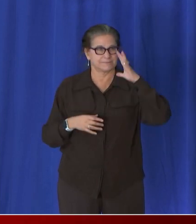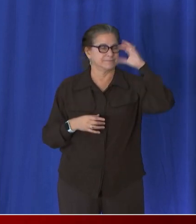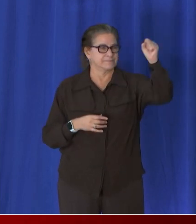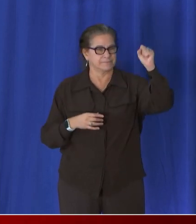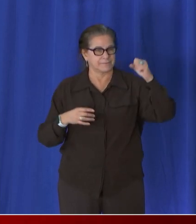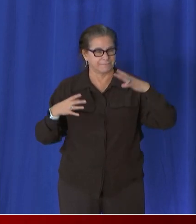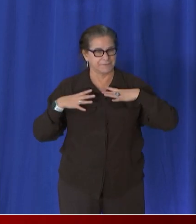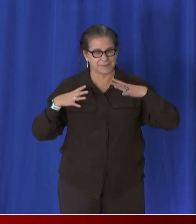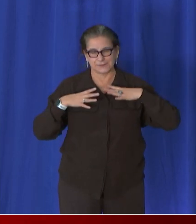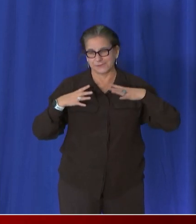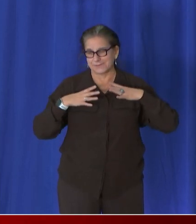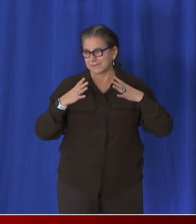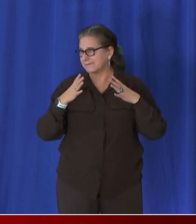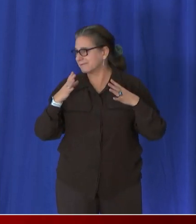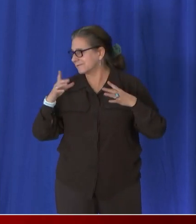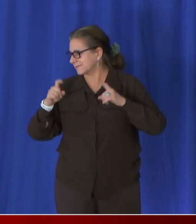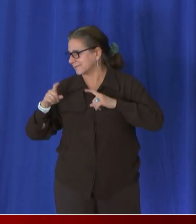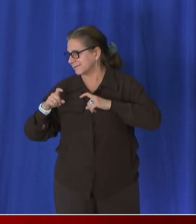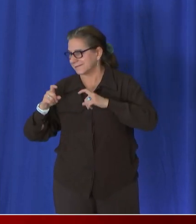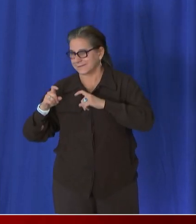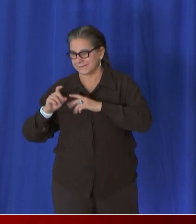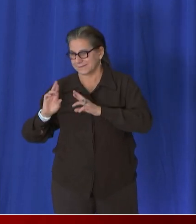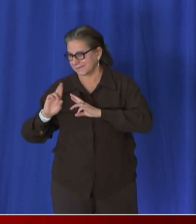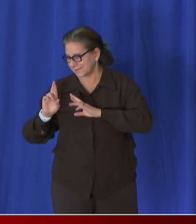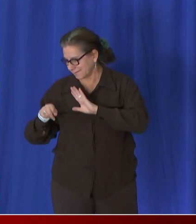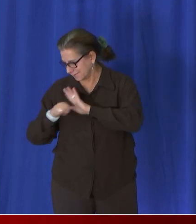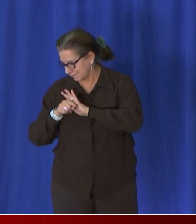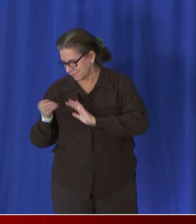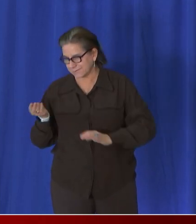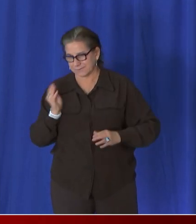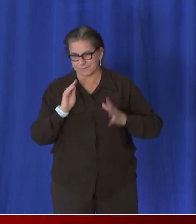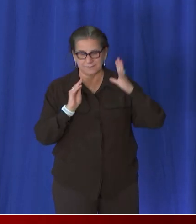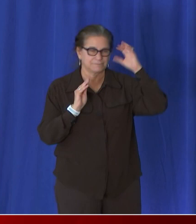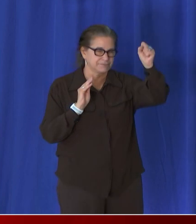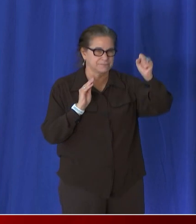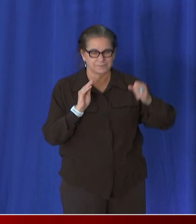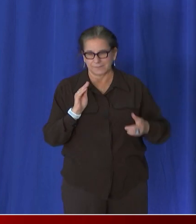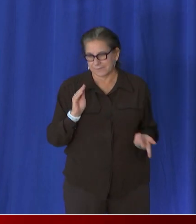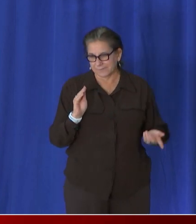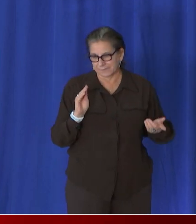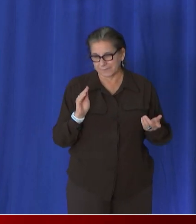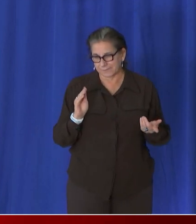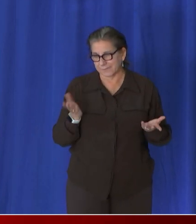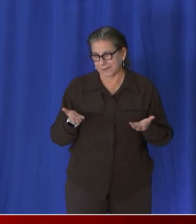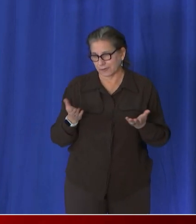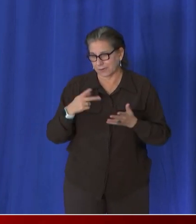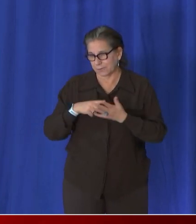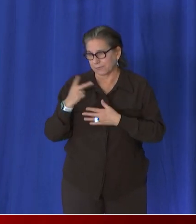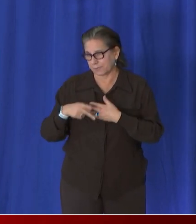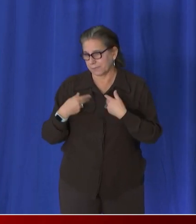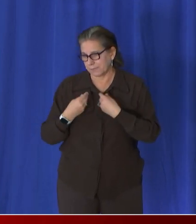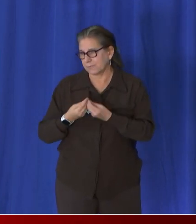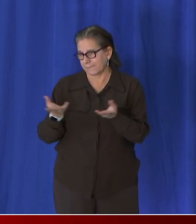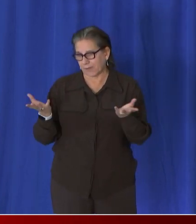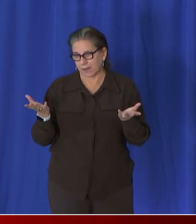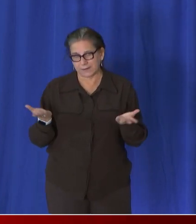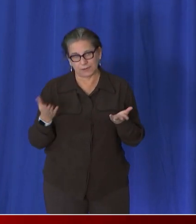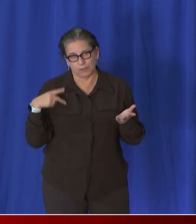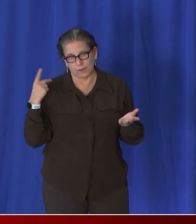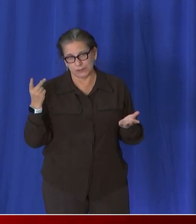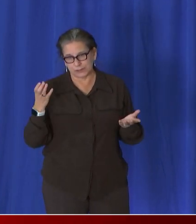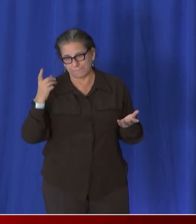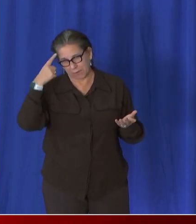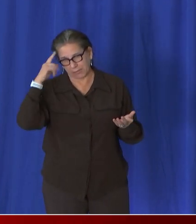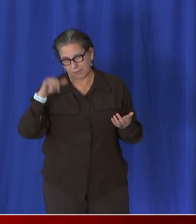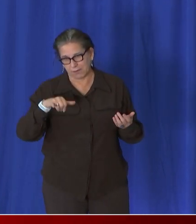most accessible testing in the country. And we announced the Test Yourself Express program that started today. And so we